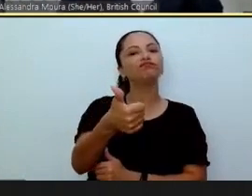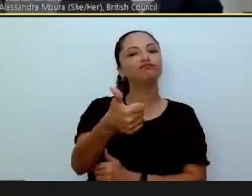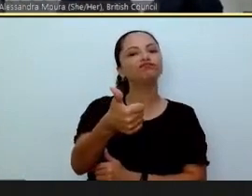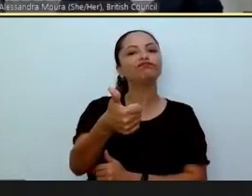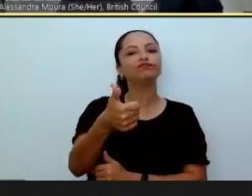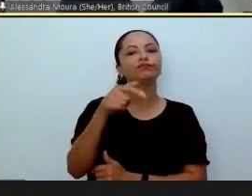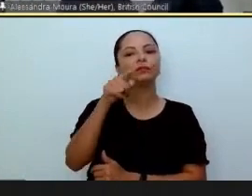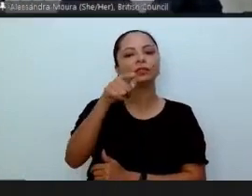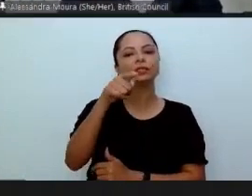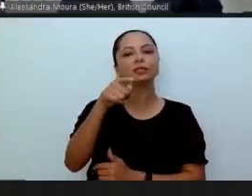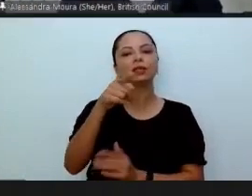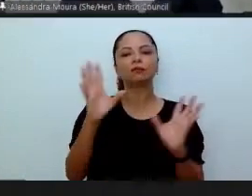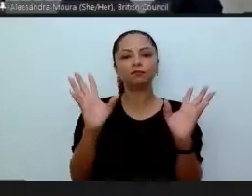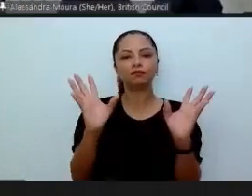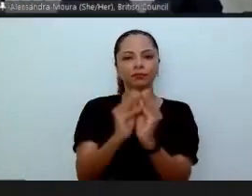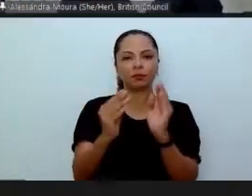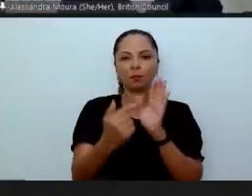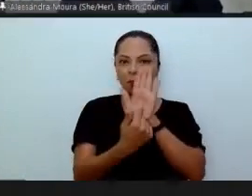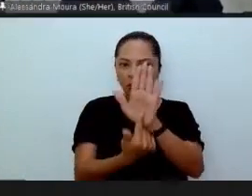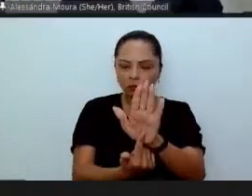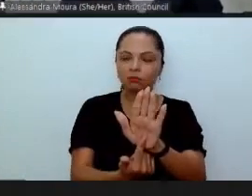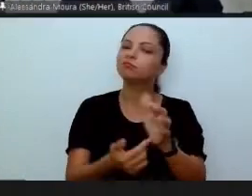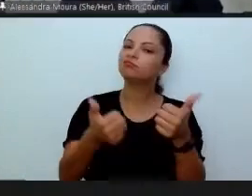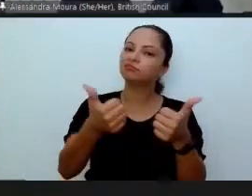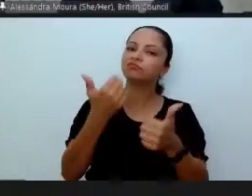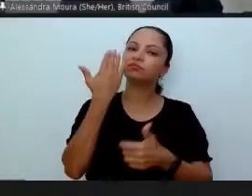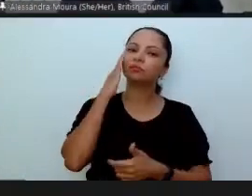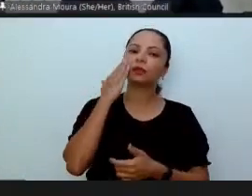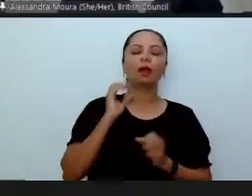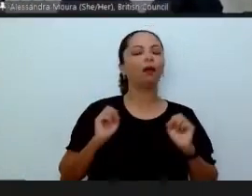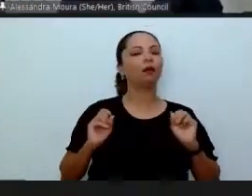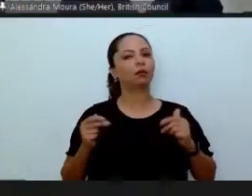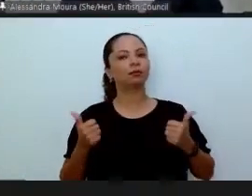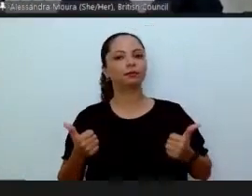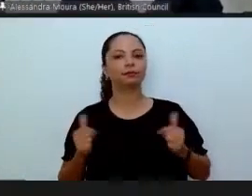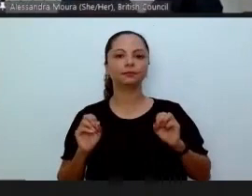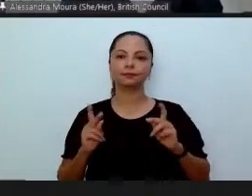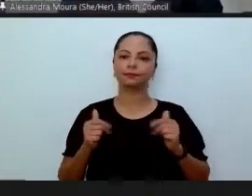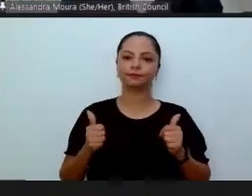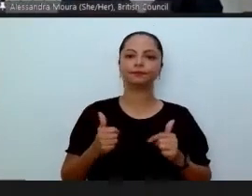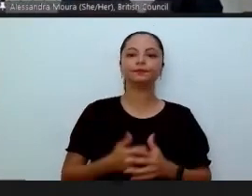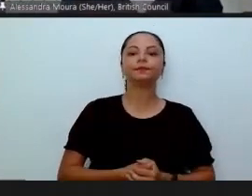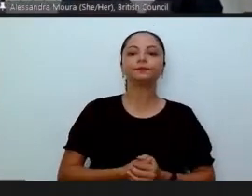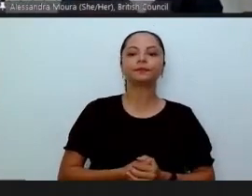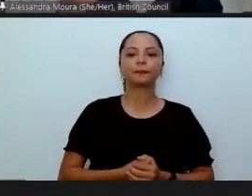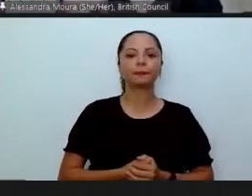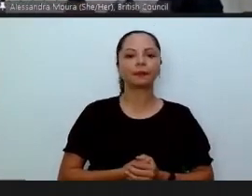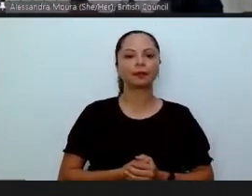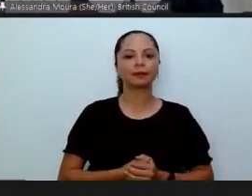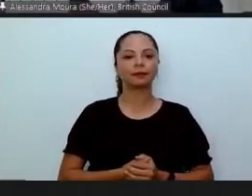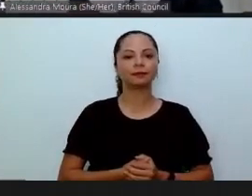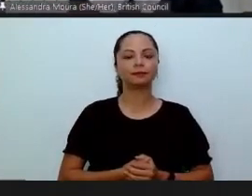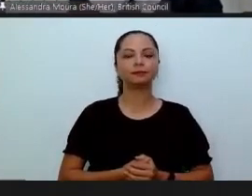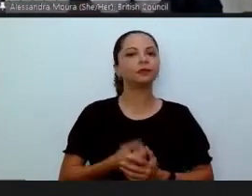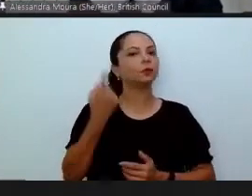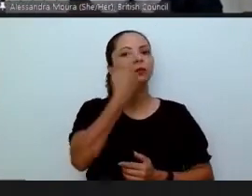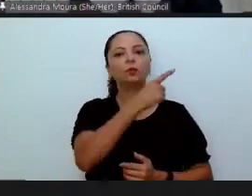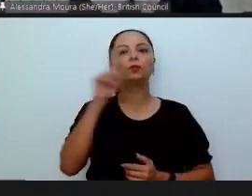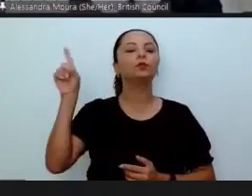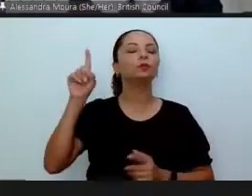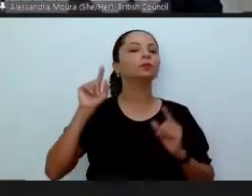mention. Okay, great. So just one last bit about this, and then we'll